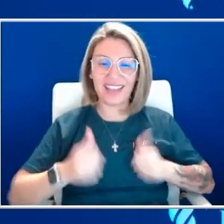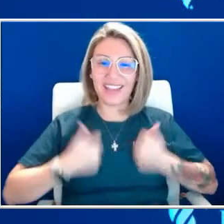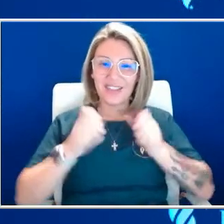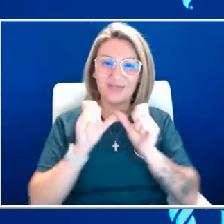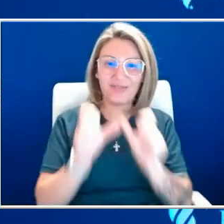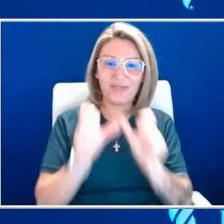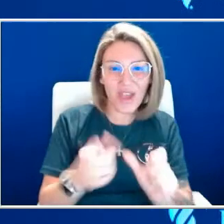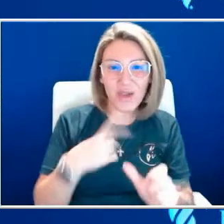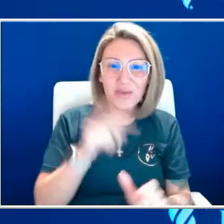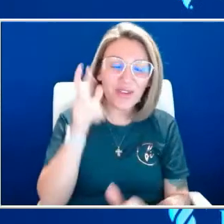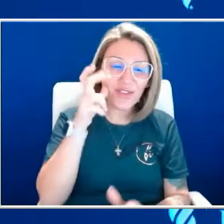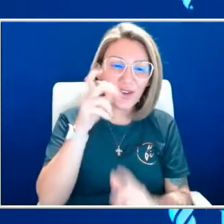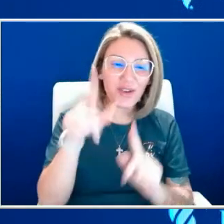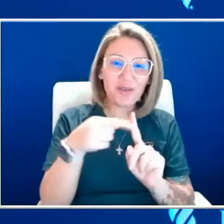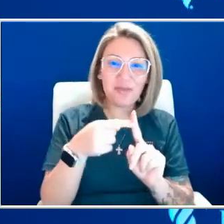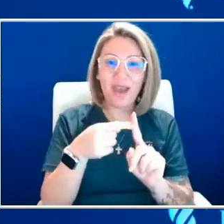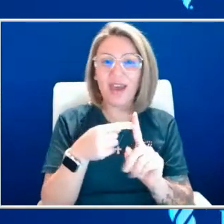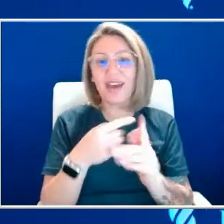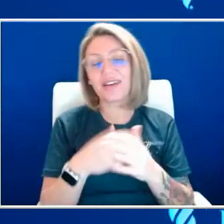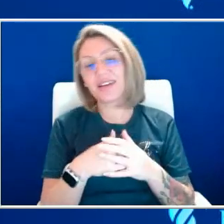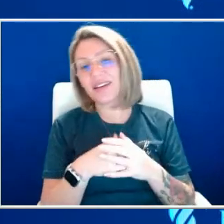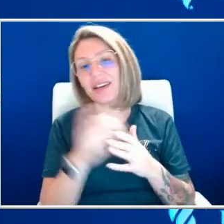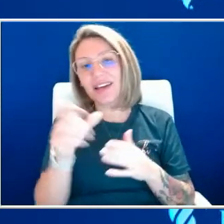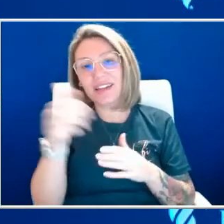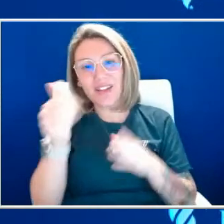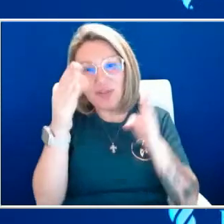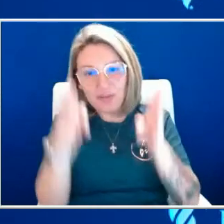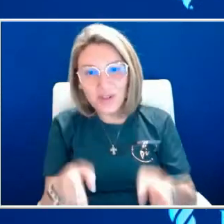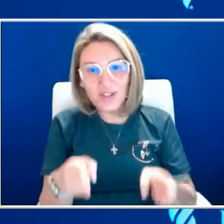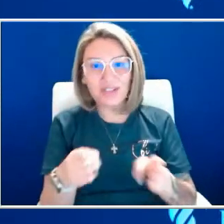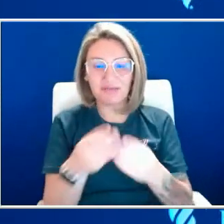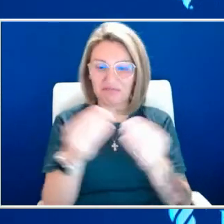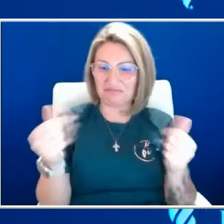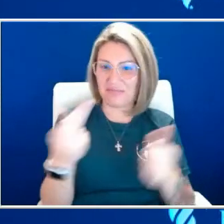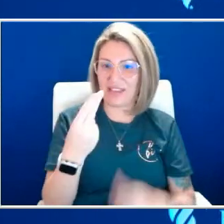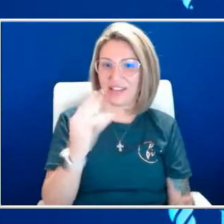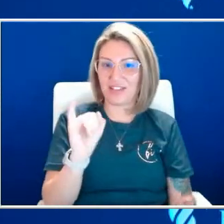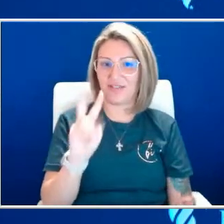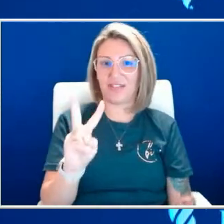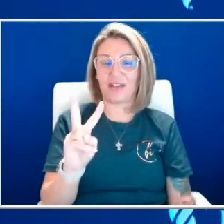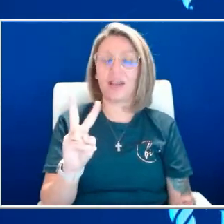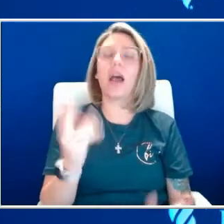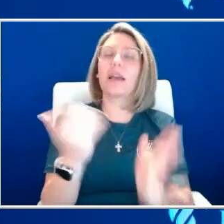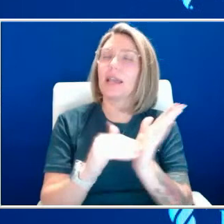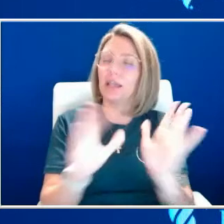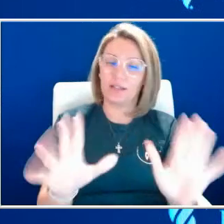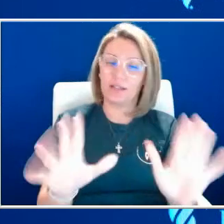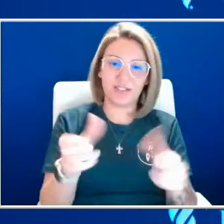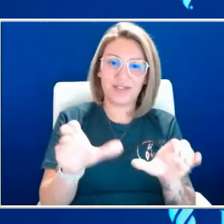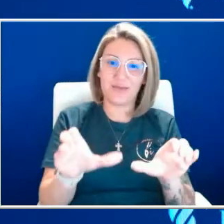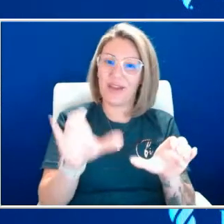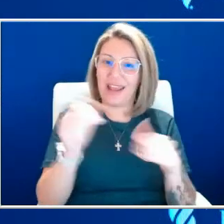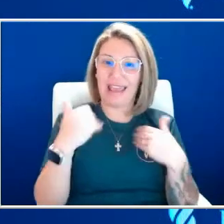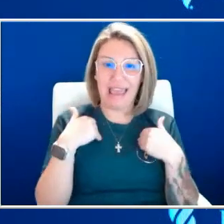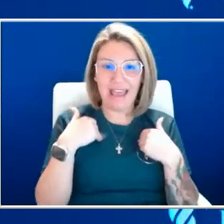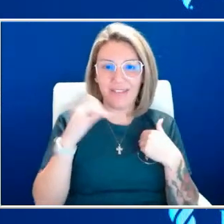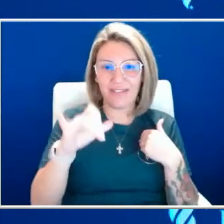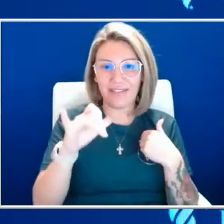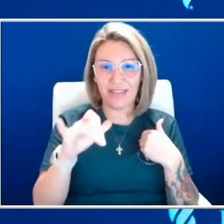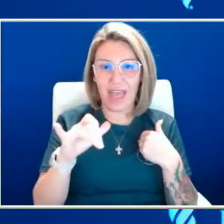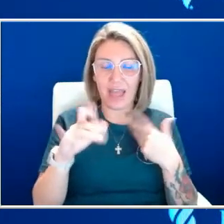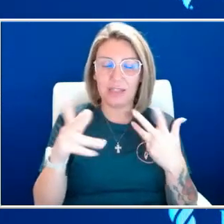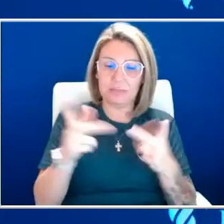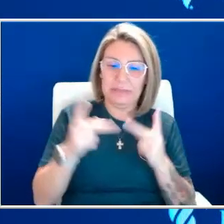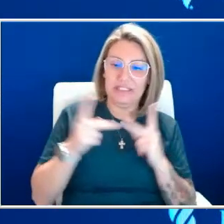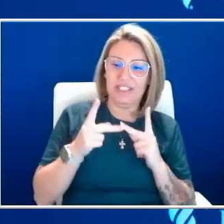about, another person who's cured of HIV. Again, although you don't want to have to be in that position to get that, we know